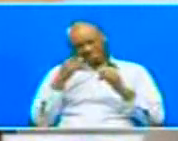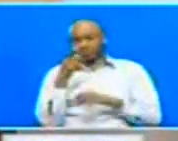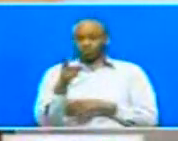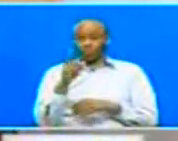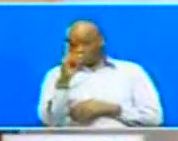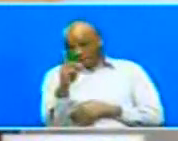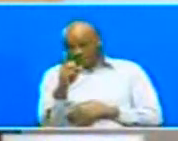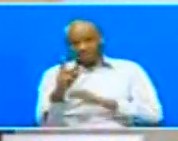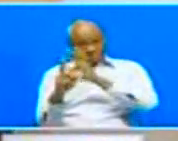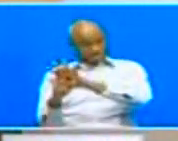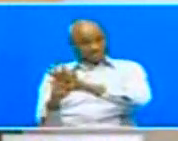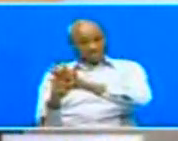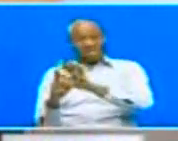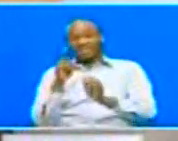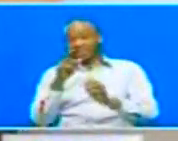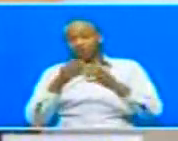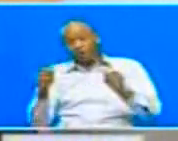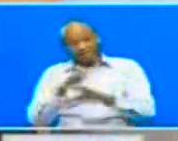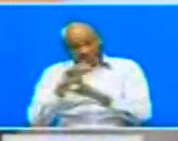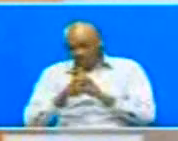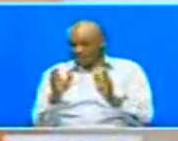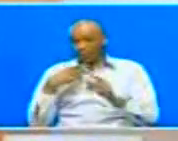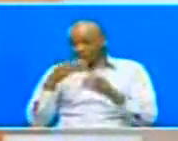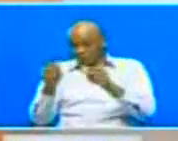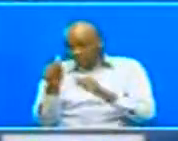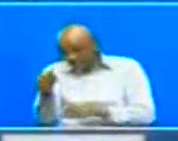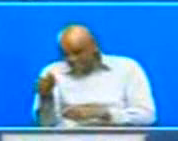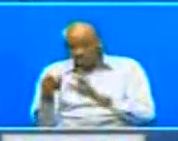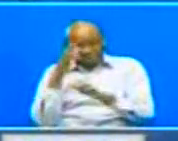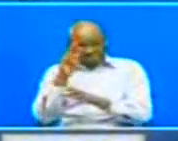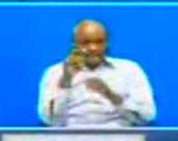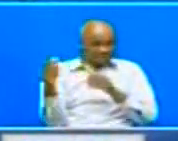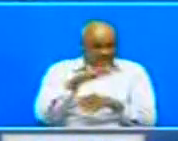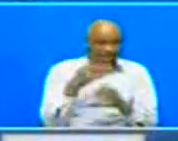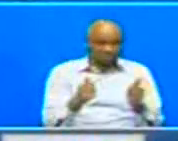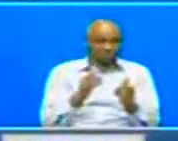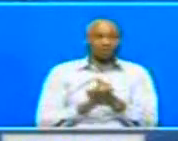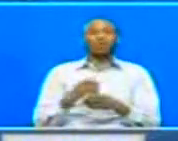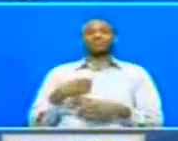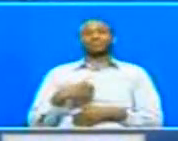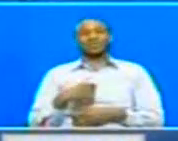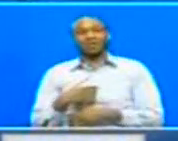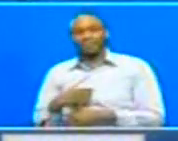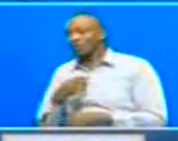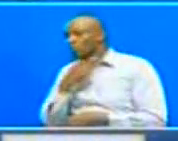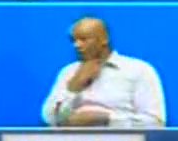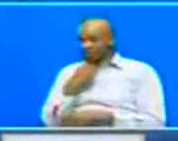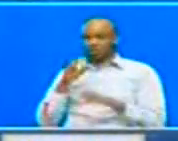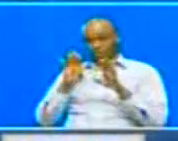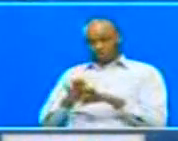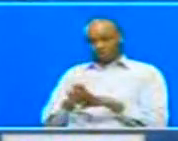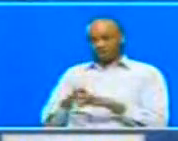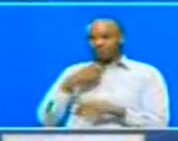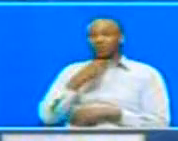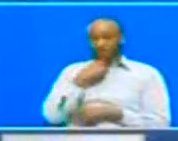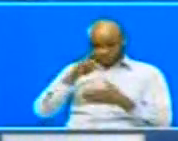is just one, not the silver bullet and not the panacea. All right. It is one of several which we are undertaking. I would like us to close, so I'll start with you with final comments.